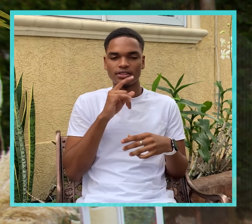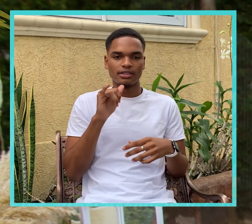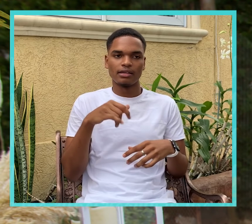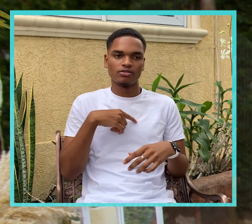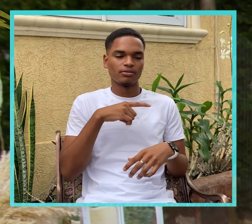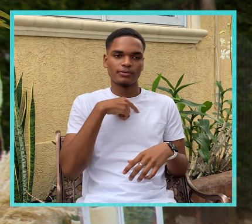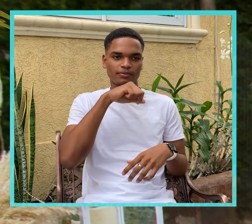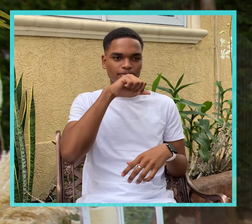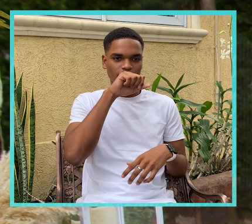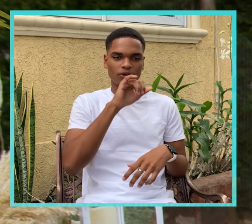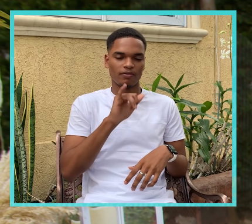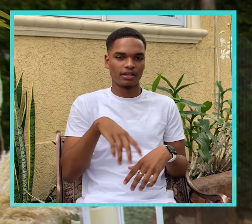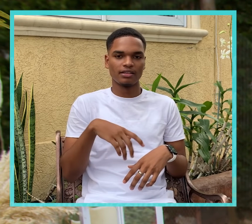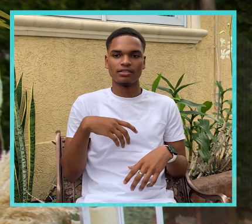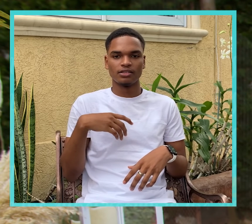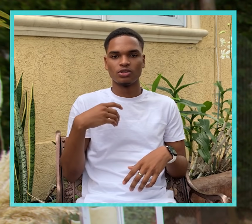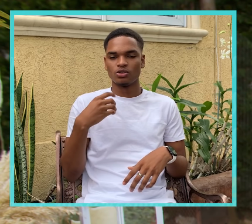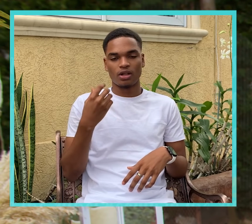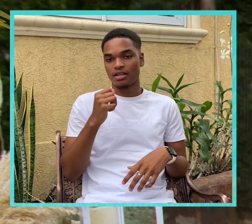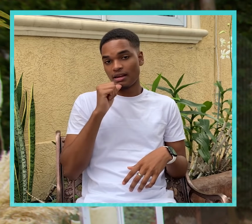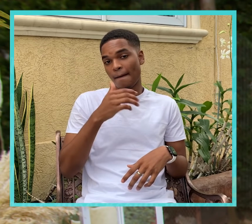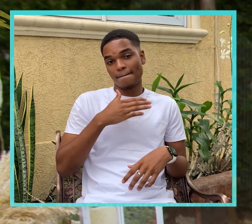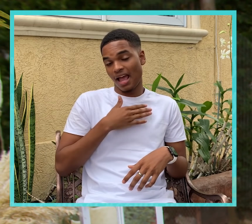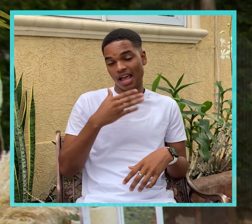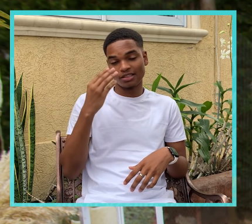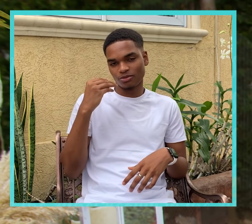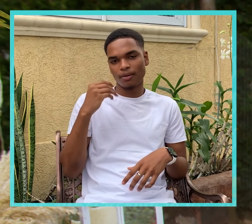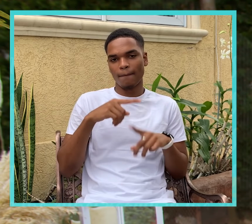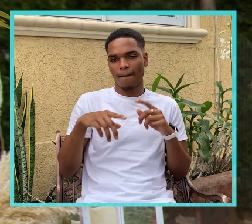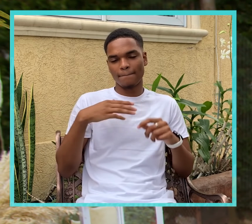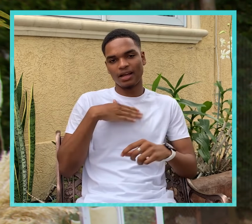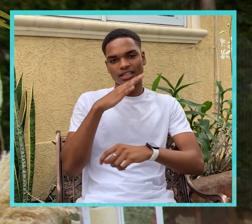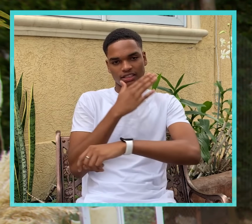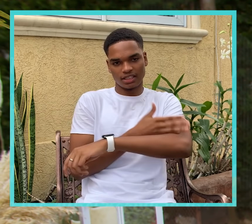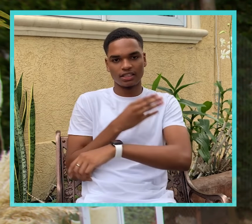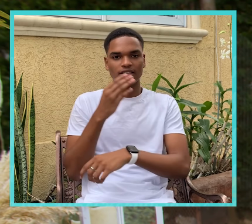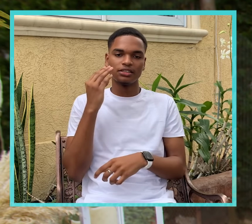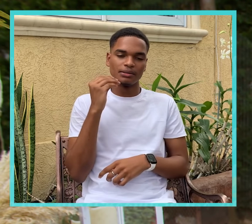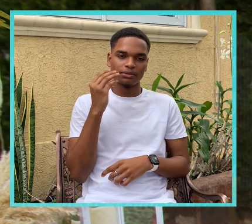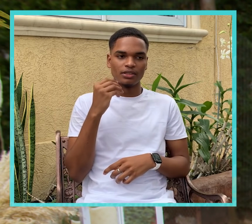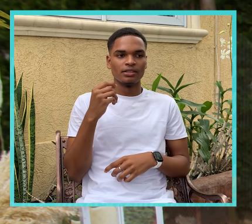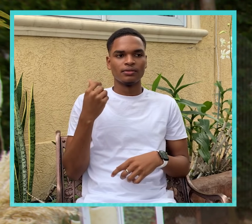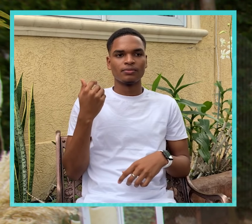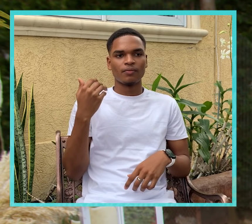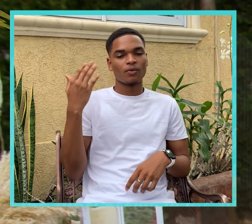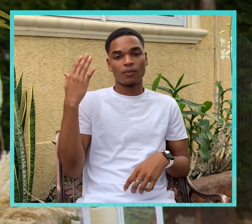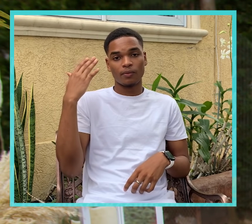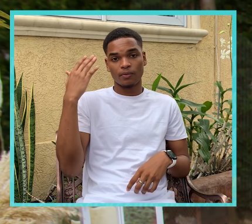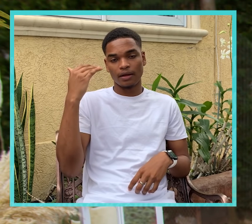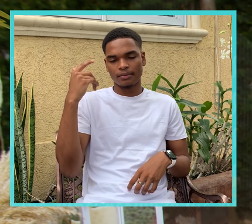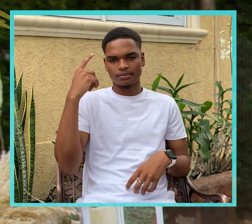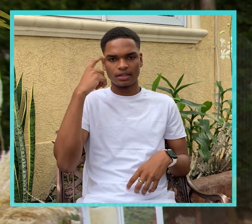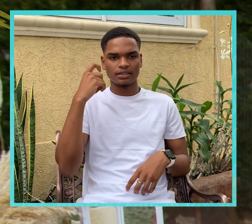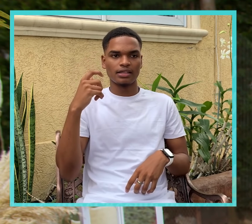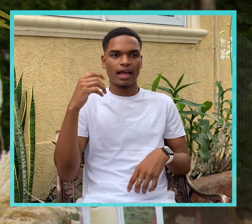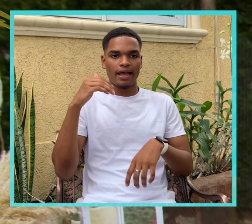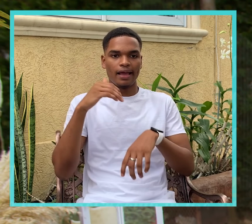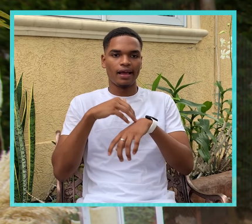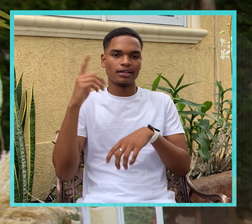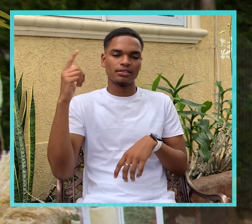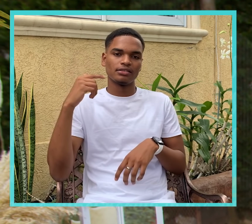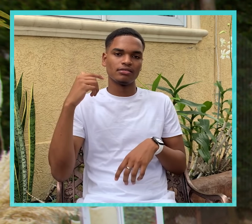daughter's experience. Because that wasn't my experience, you know, so the little bit I do know is because maybe at Defcan, I was taught